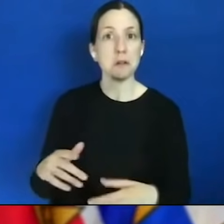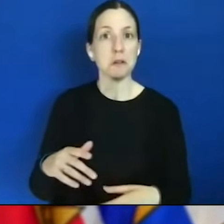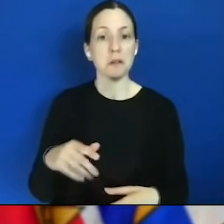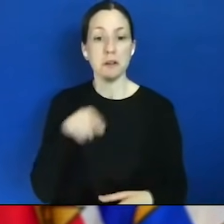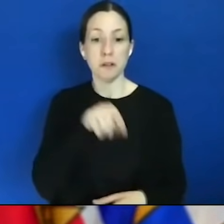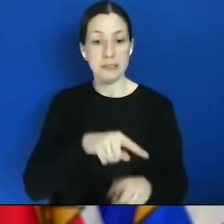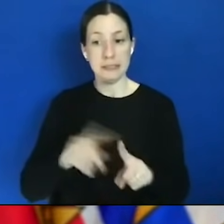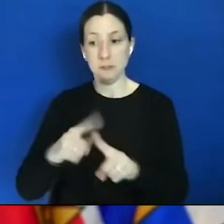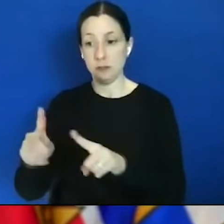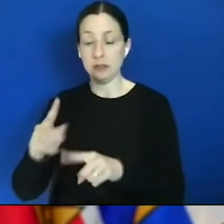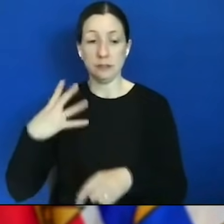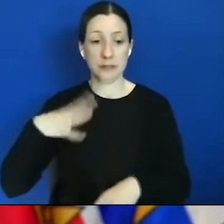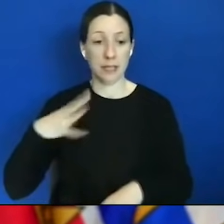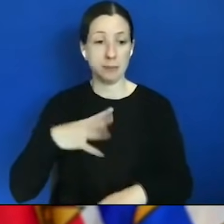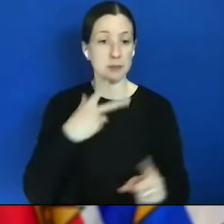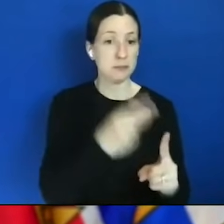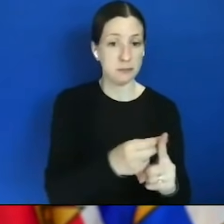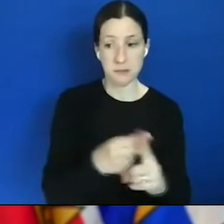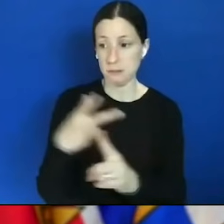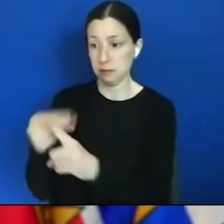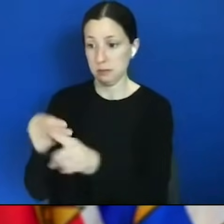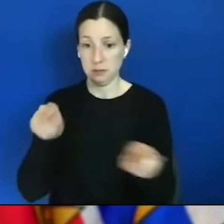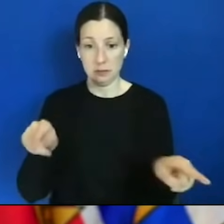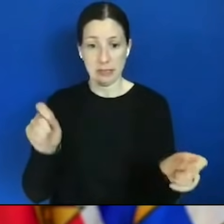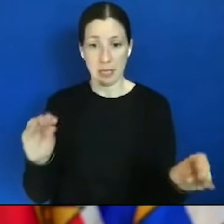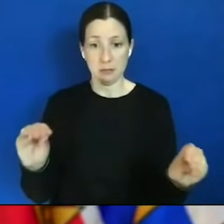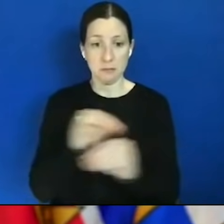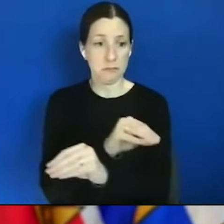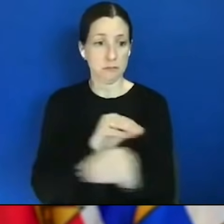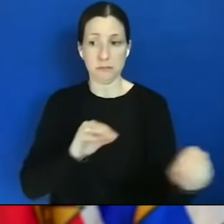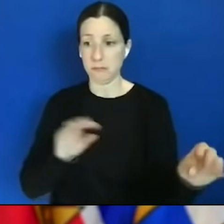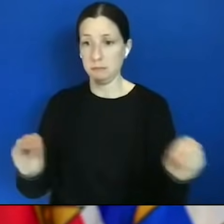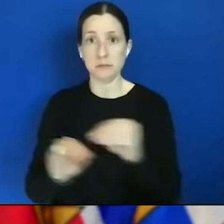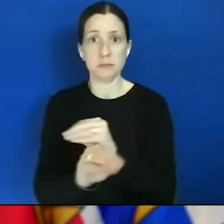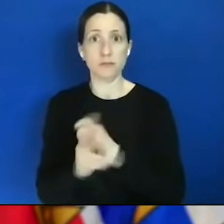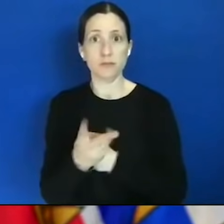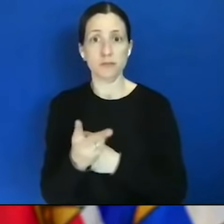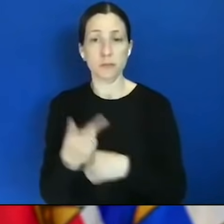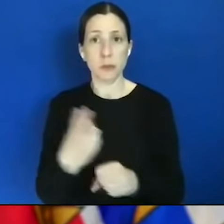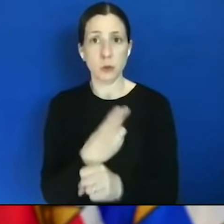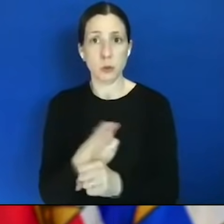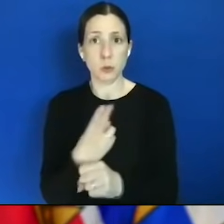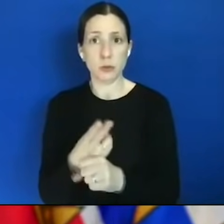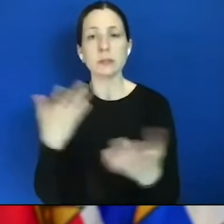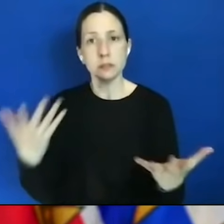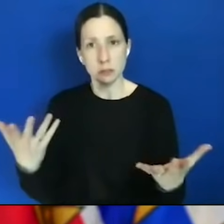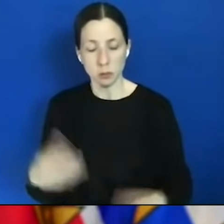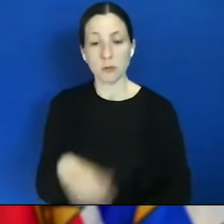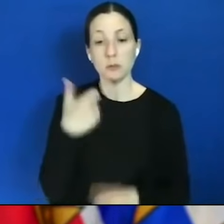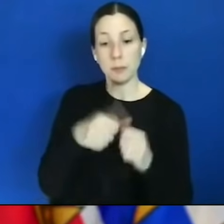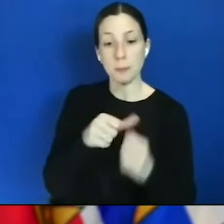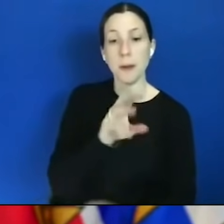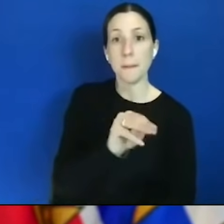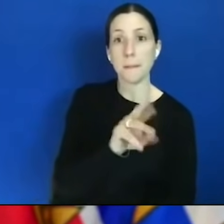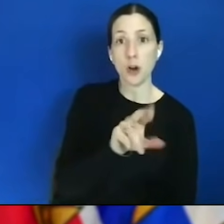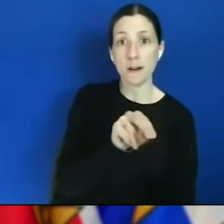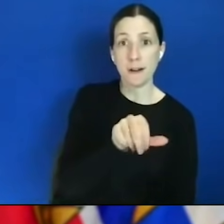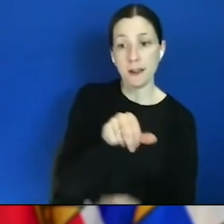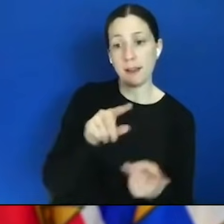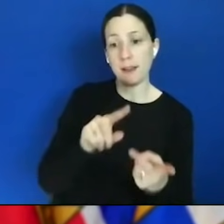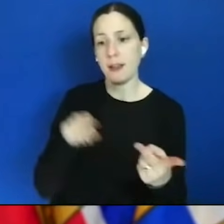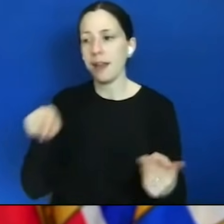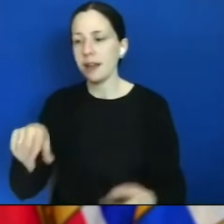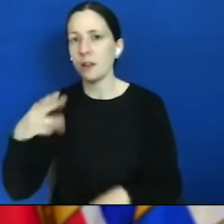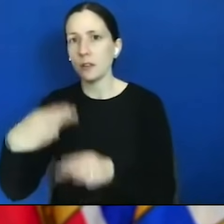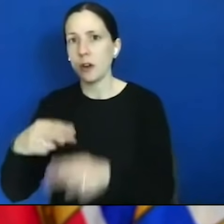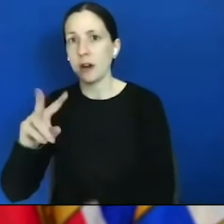types of vaccines, so the viral vector vaccine that AstraZeneca is with messenger RNA vaccines, either Pfizer and